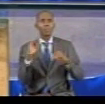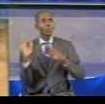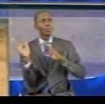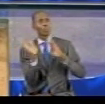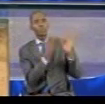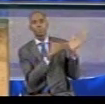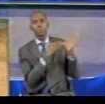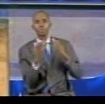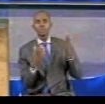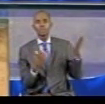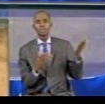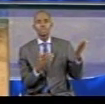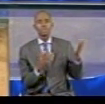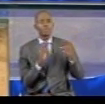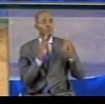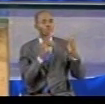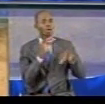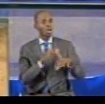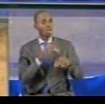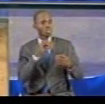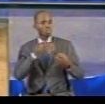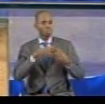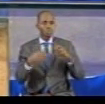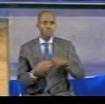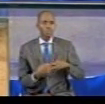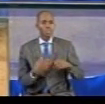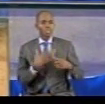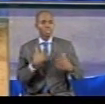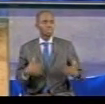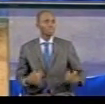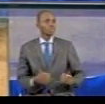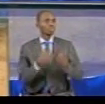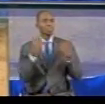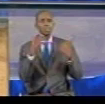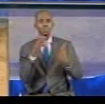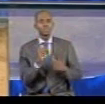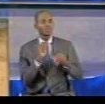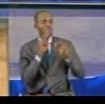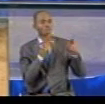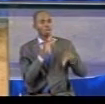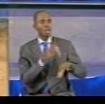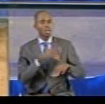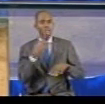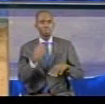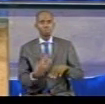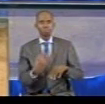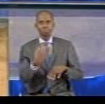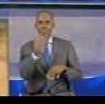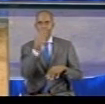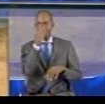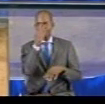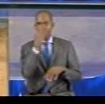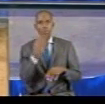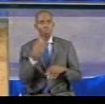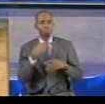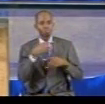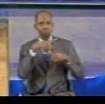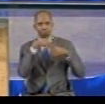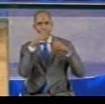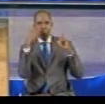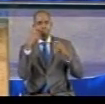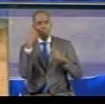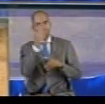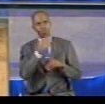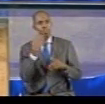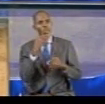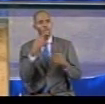much at the contrary circumstances, too much at the frowning face of an opposer.